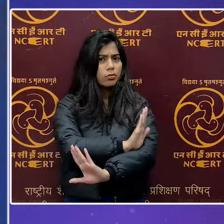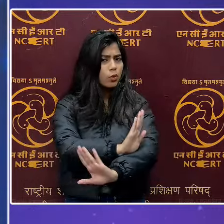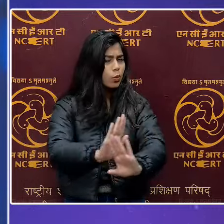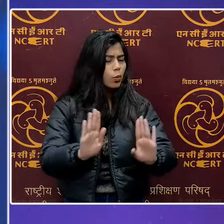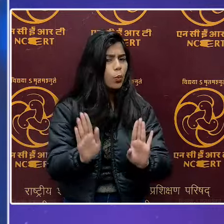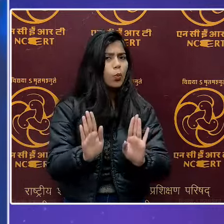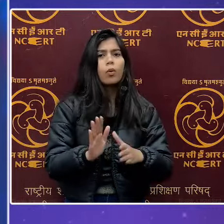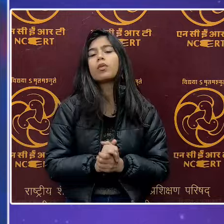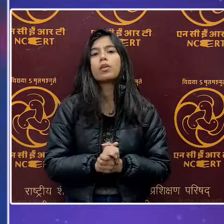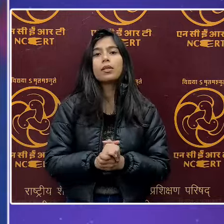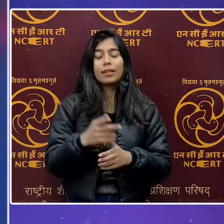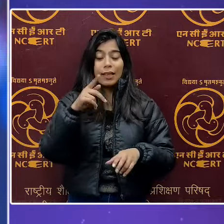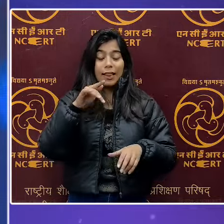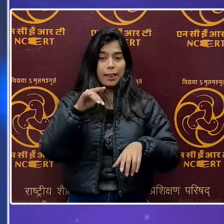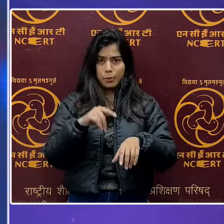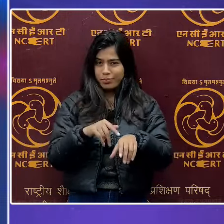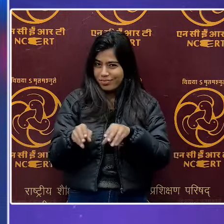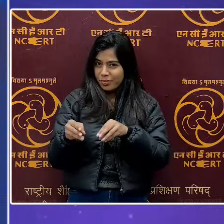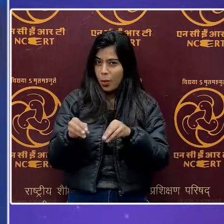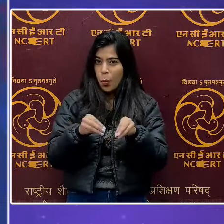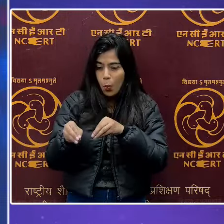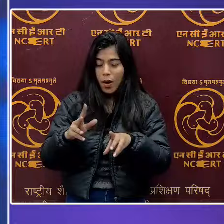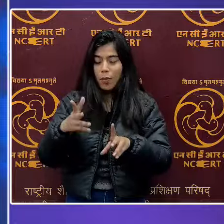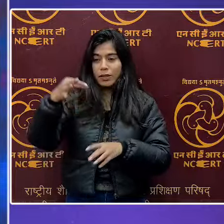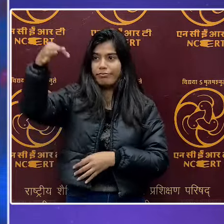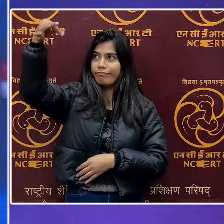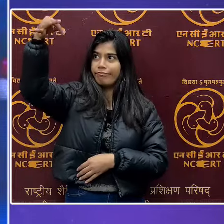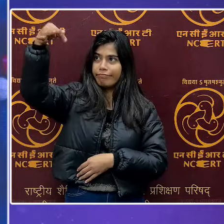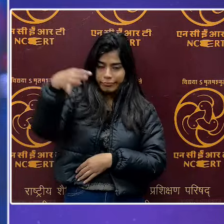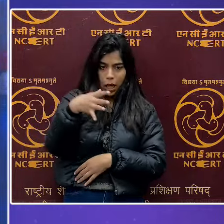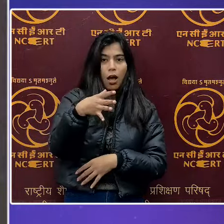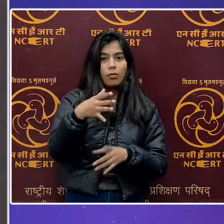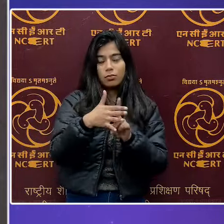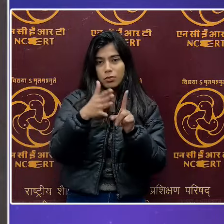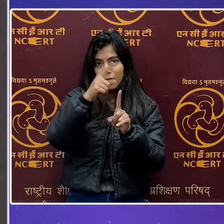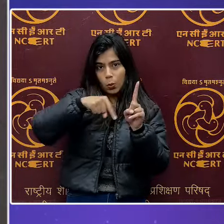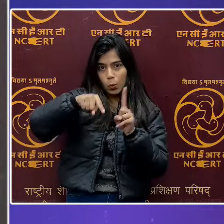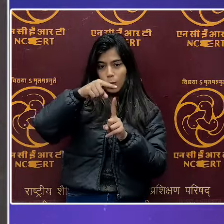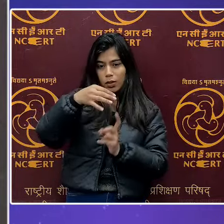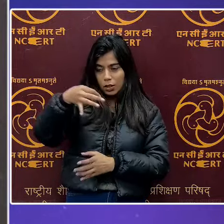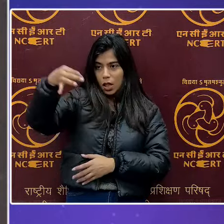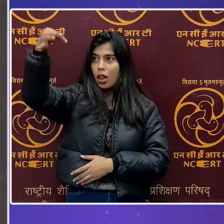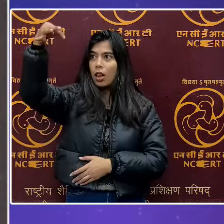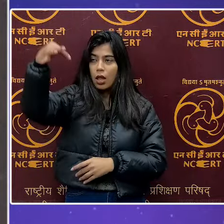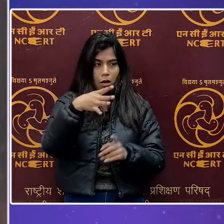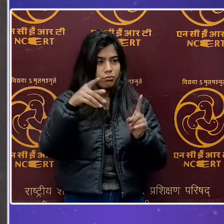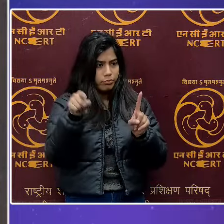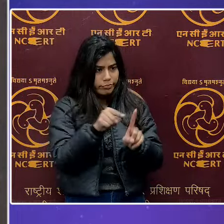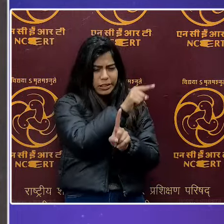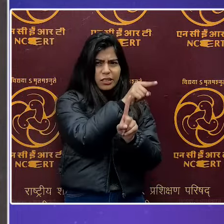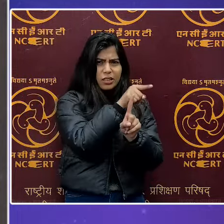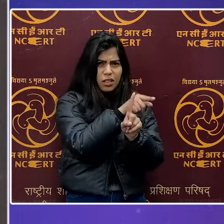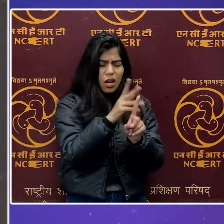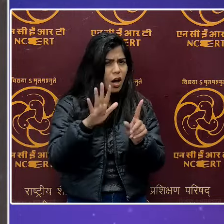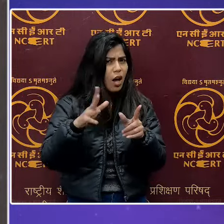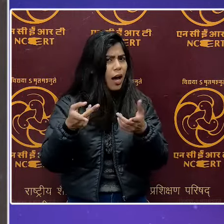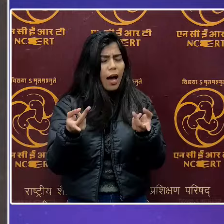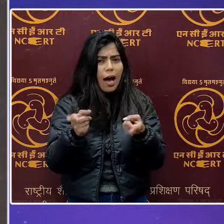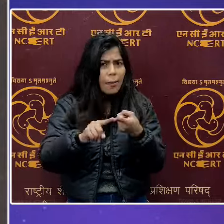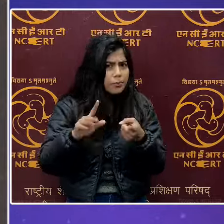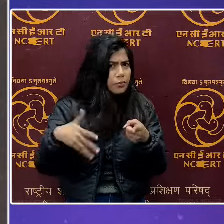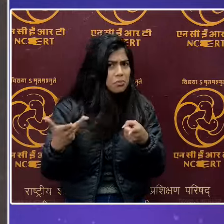happens is, the moment we pull the pendulum, bob of the pendulum, to the other side. See, what happens is,